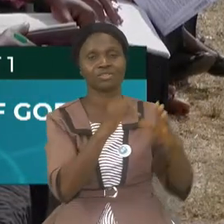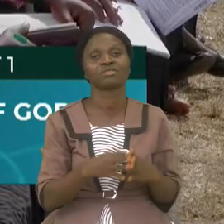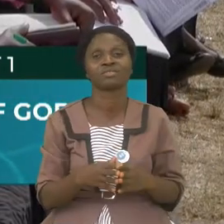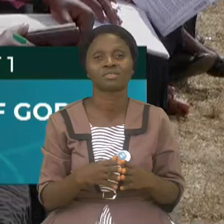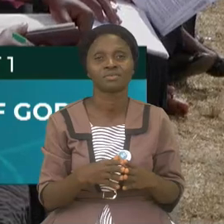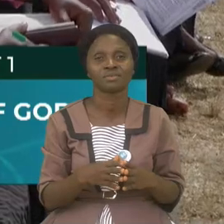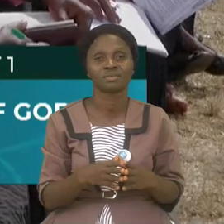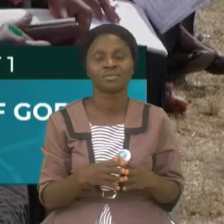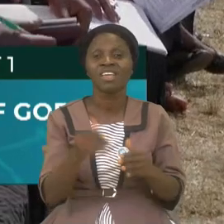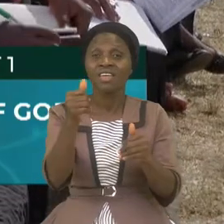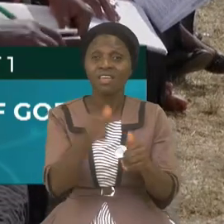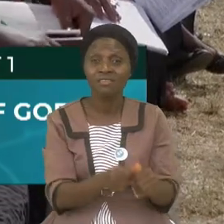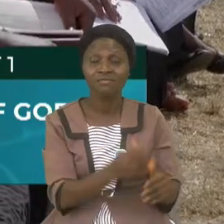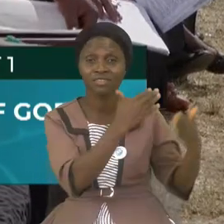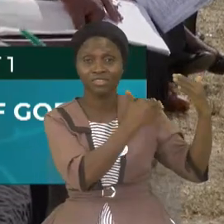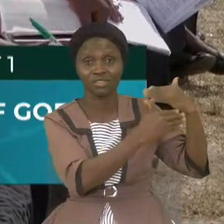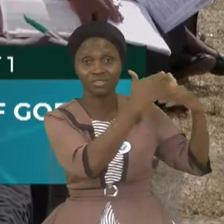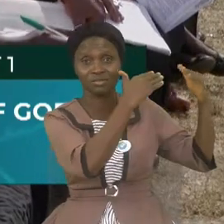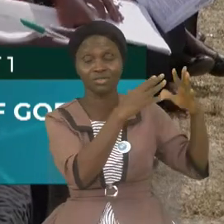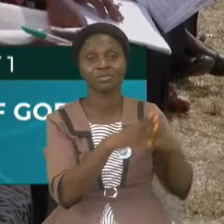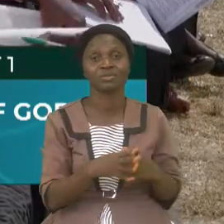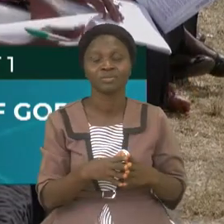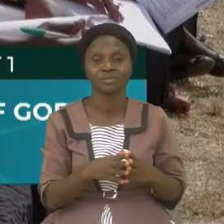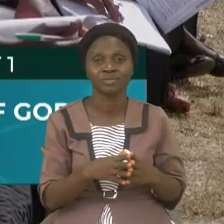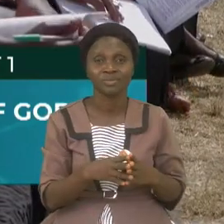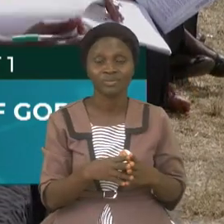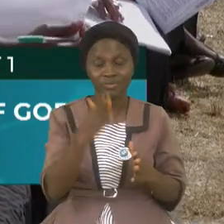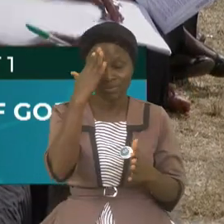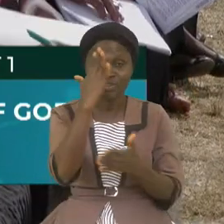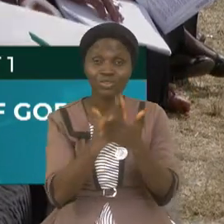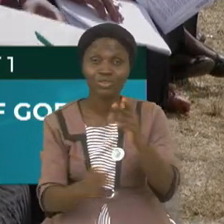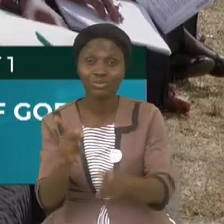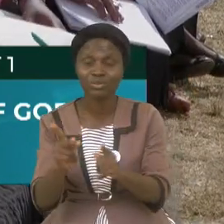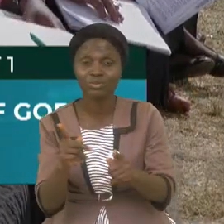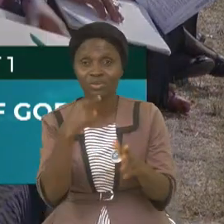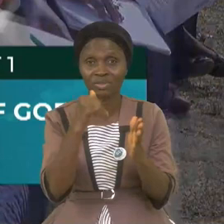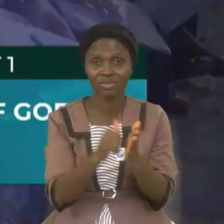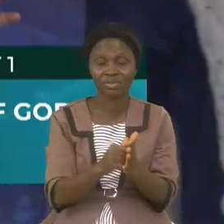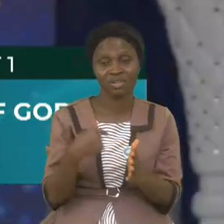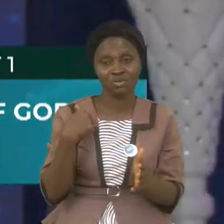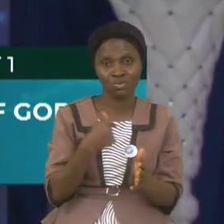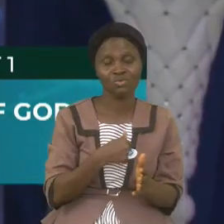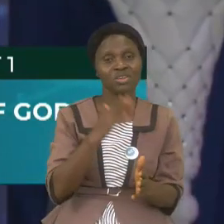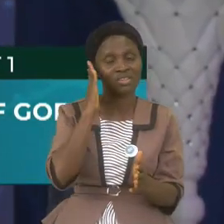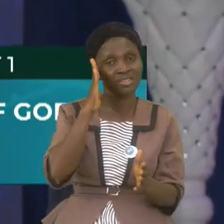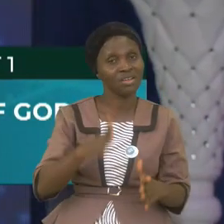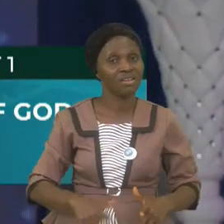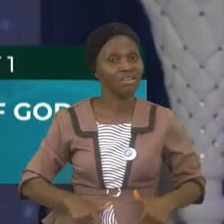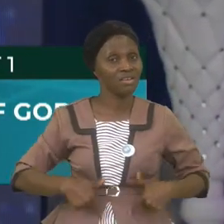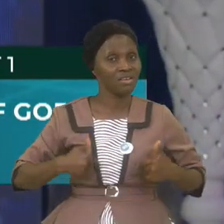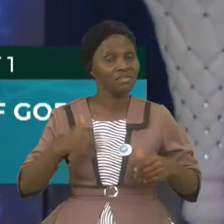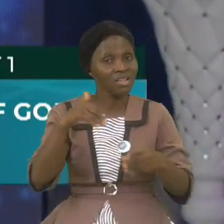Generation, every generation, you know, some people say, I wish I lived in the time of